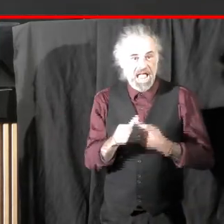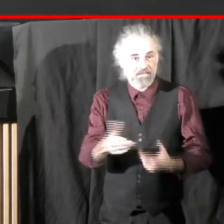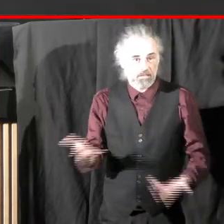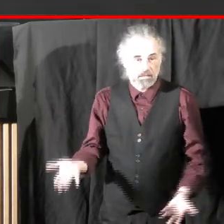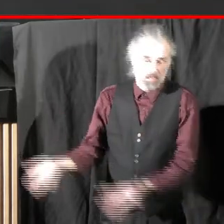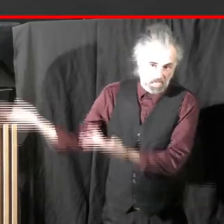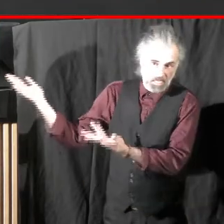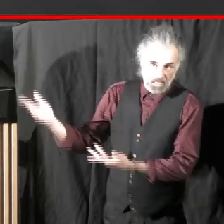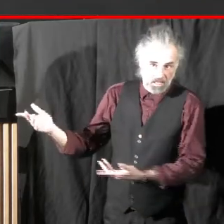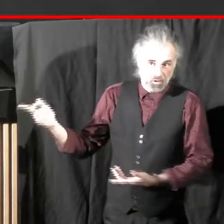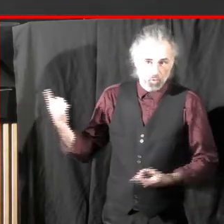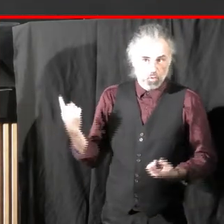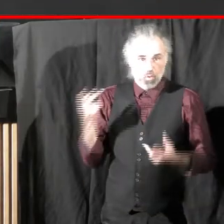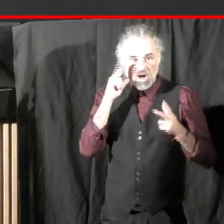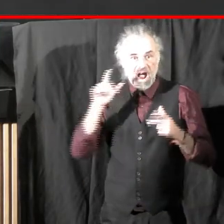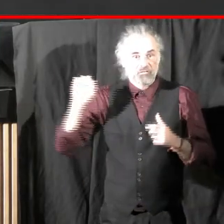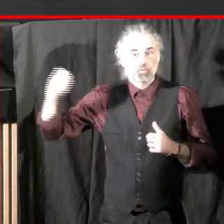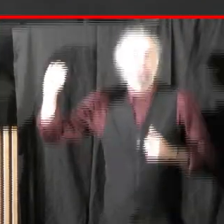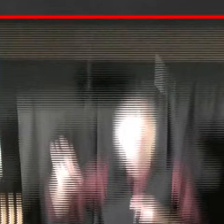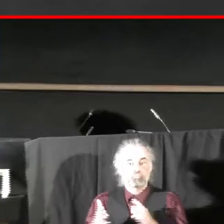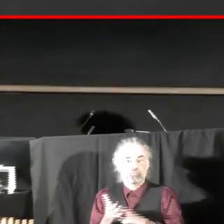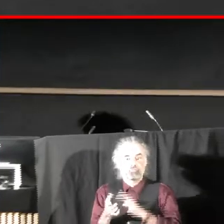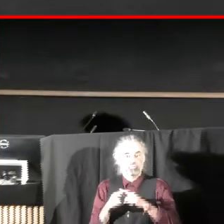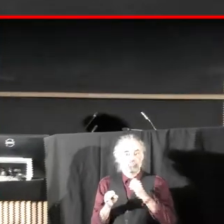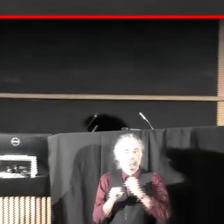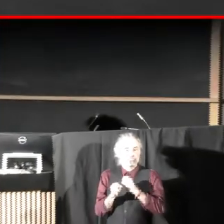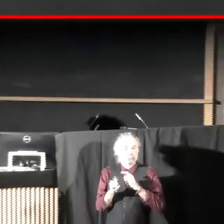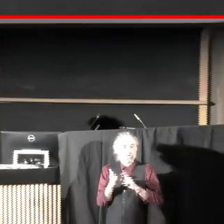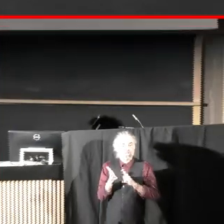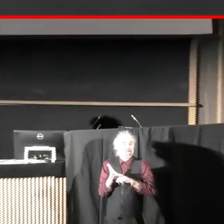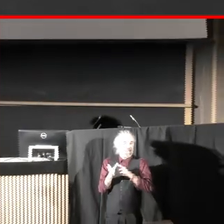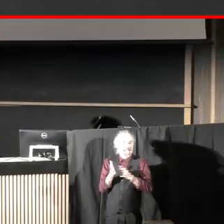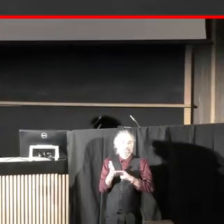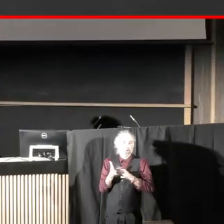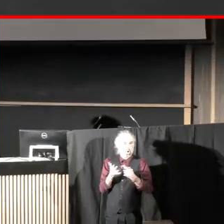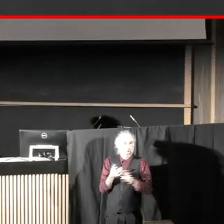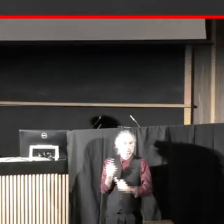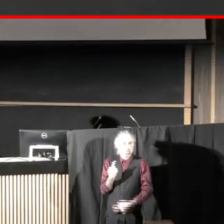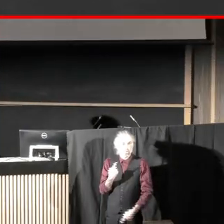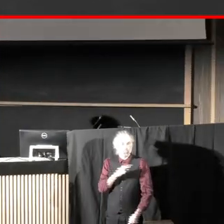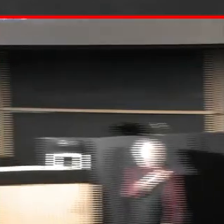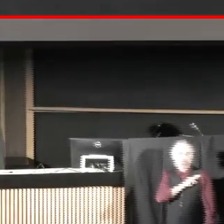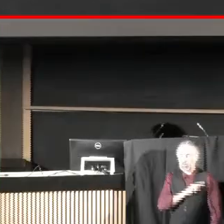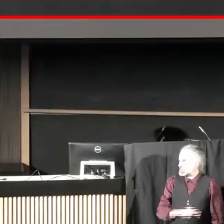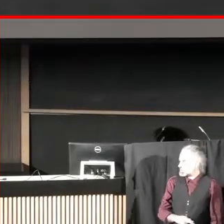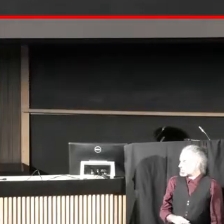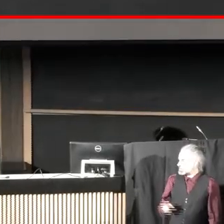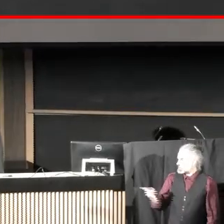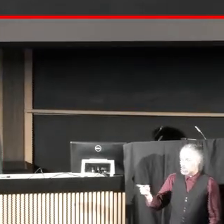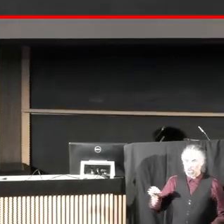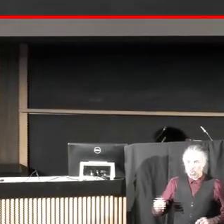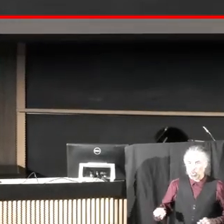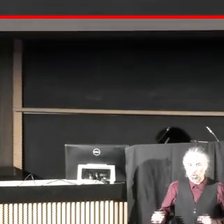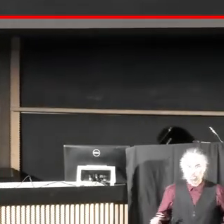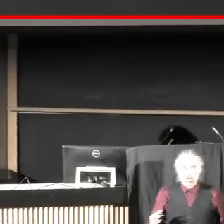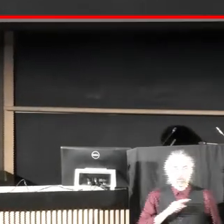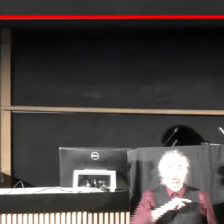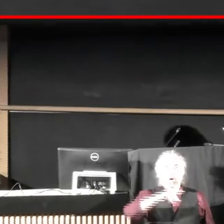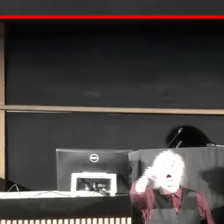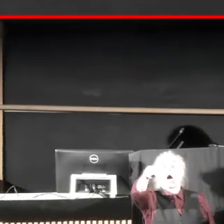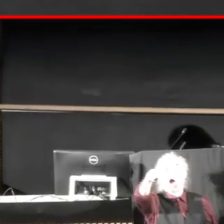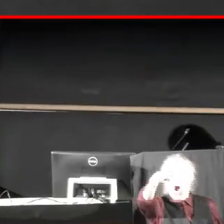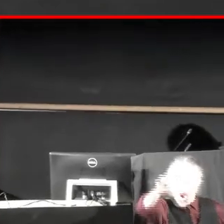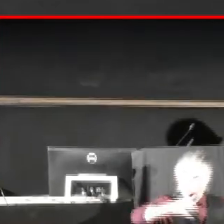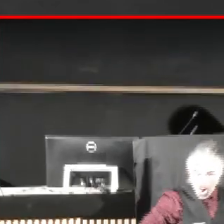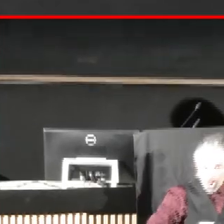Who's the regulator? The regulatory body. Is a regulatory body present here at the town meeting? Oh, come